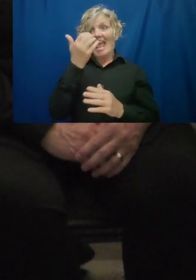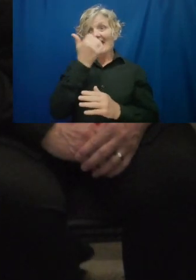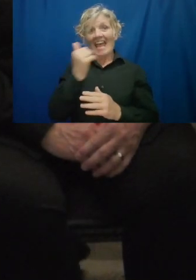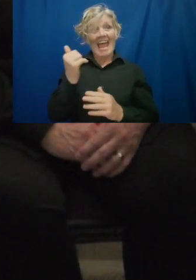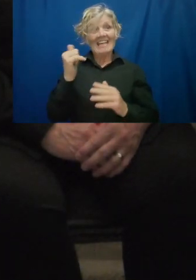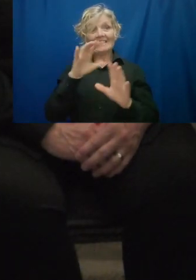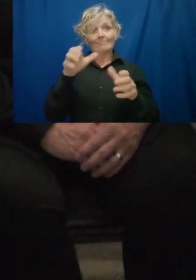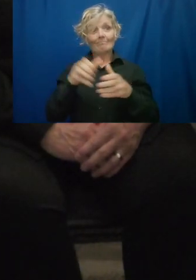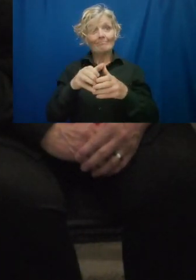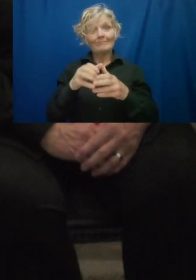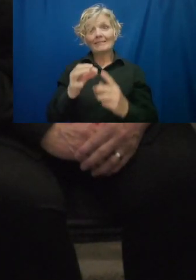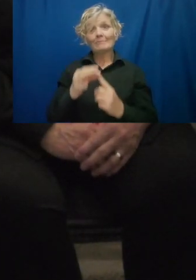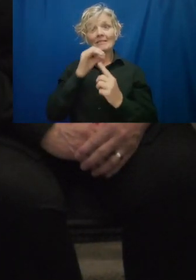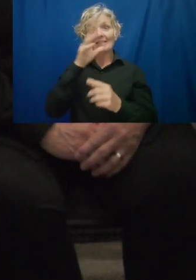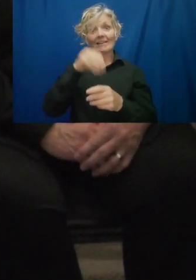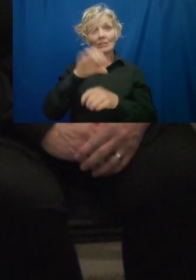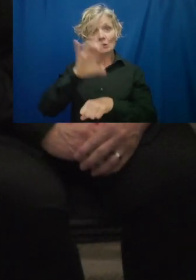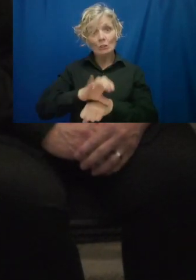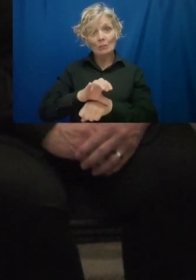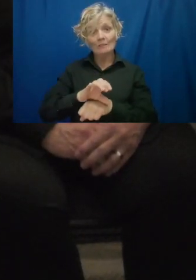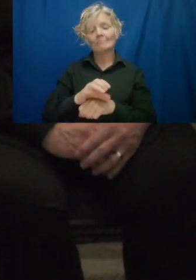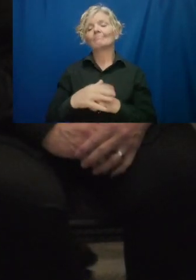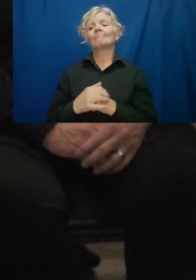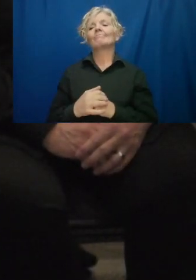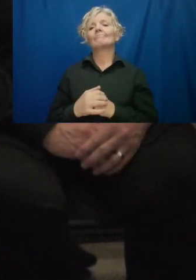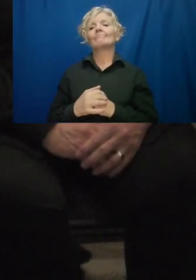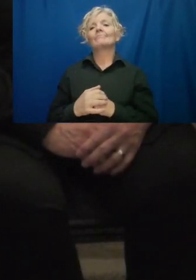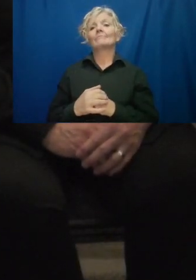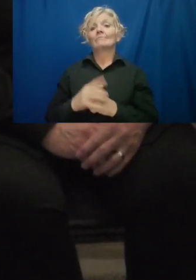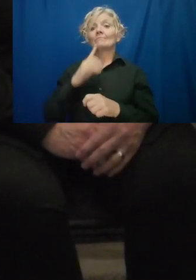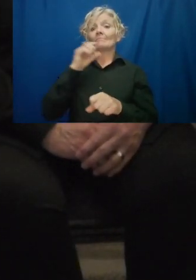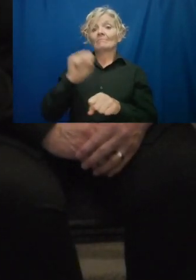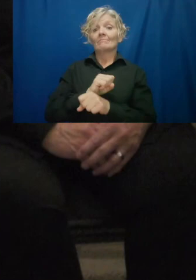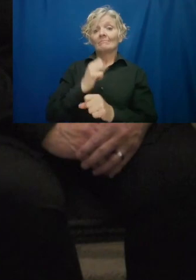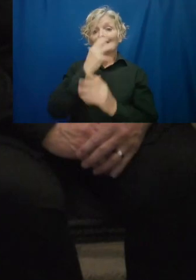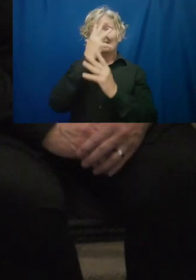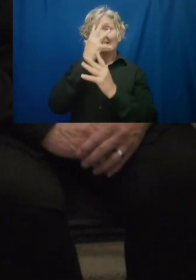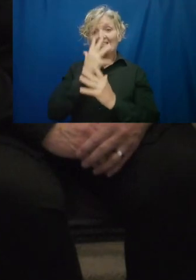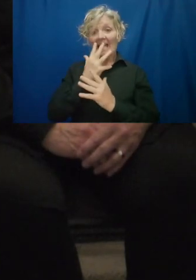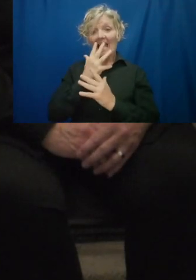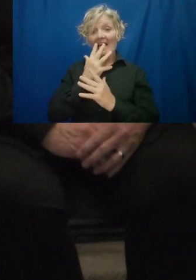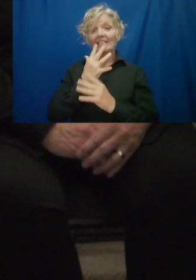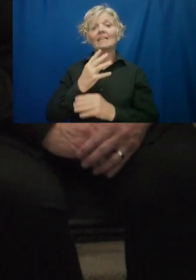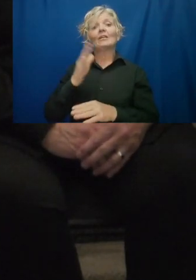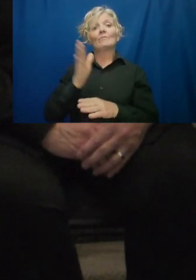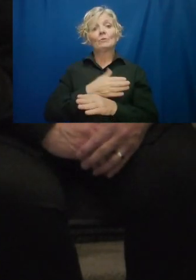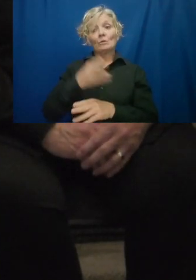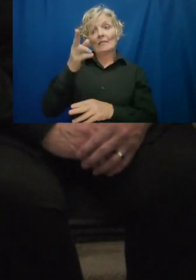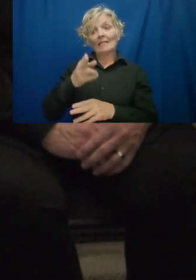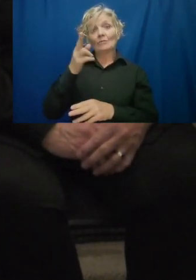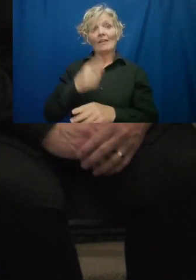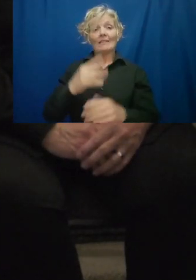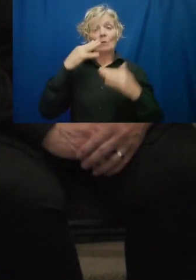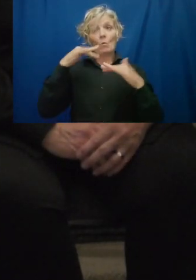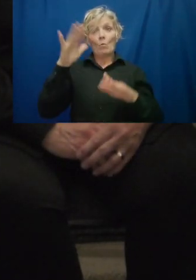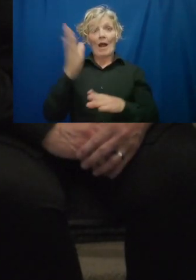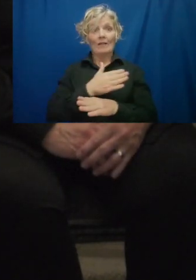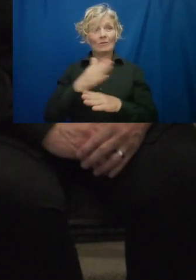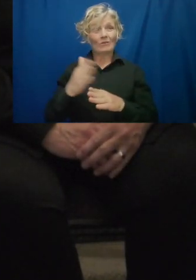nuns, are given to singing lascivious songs that would shock guests at even a secular gathering," close